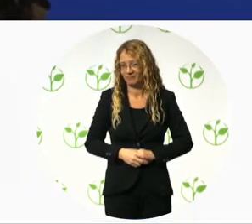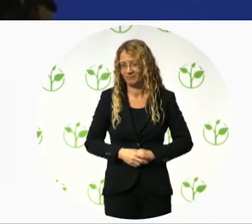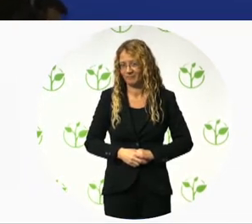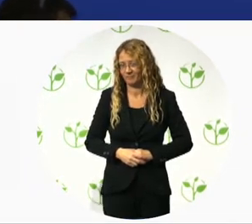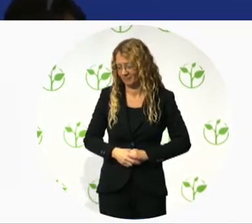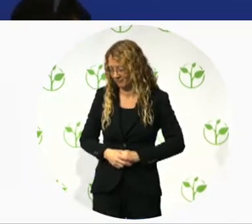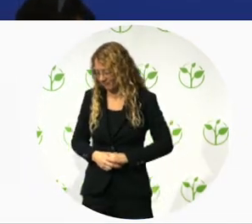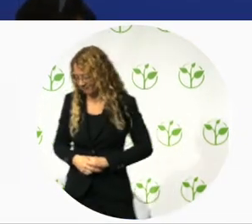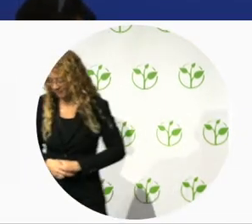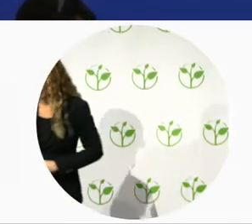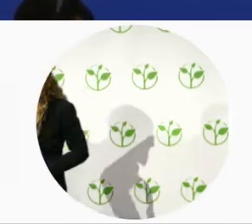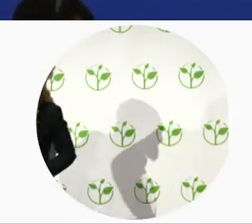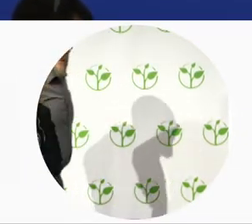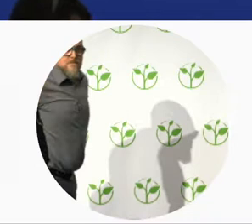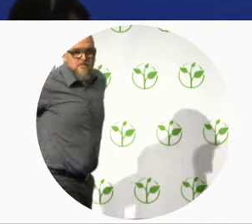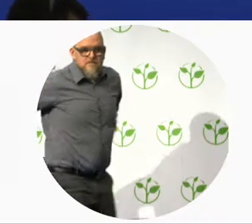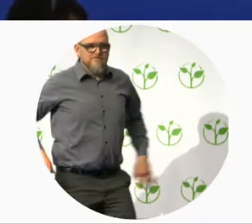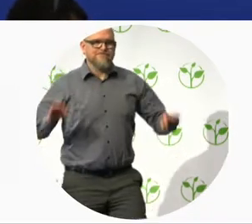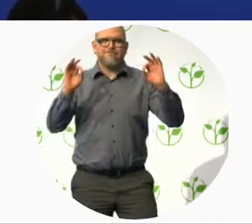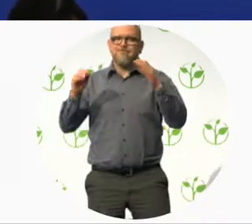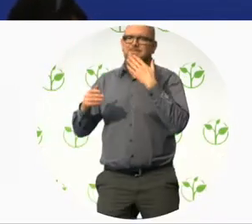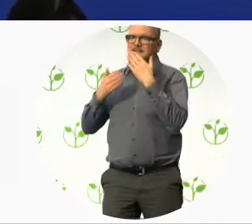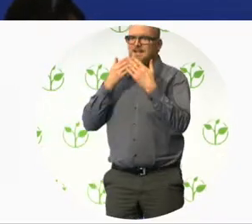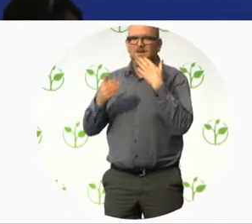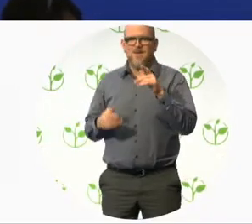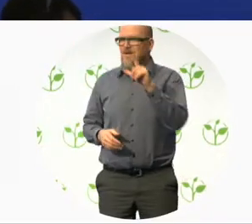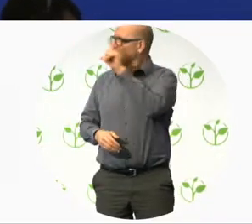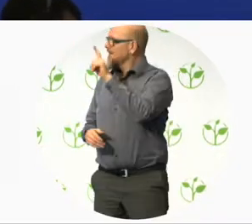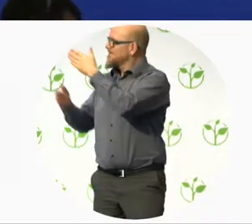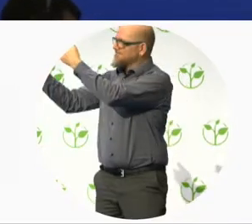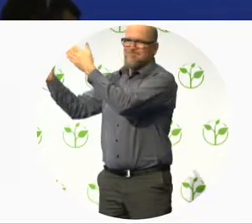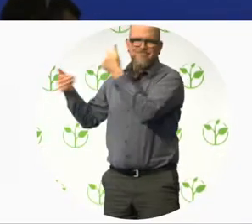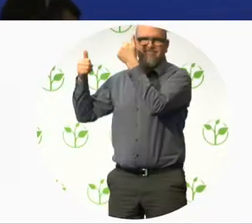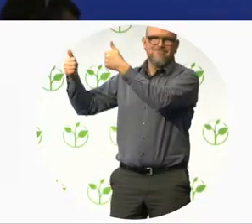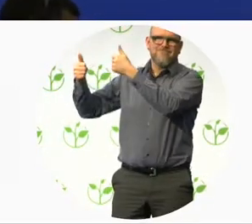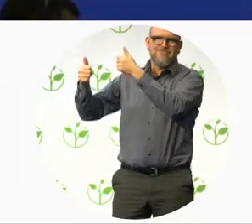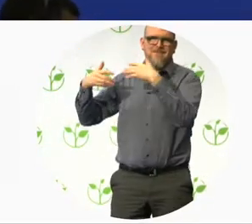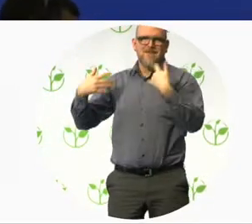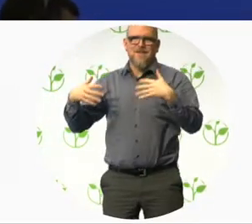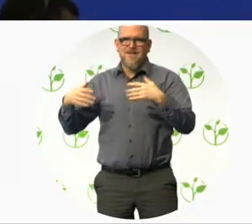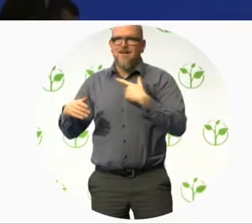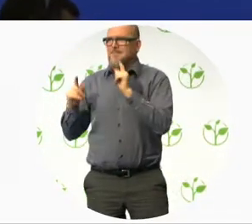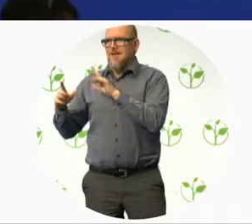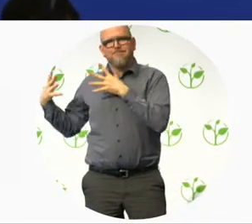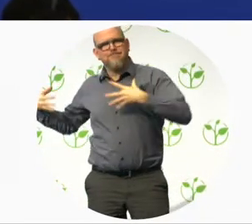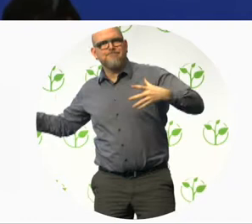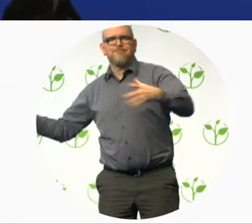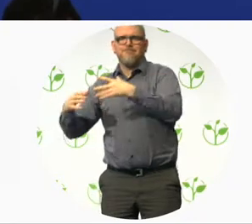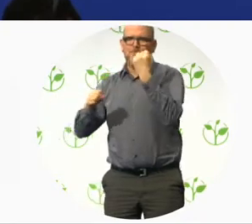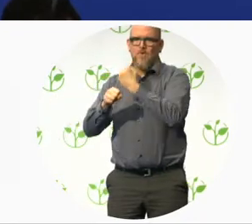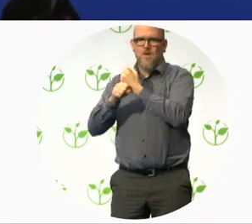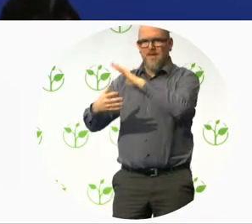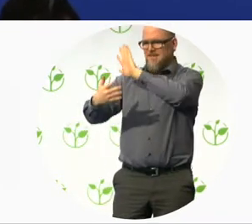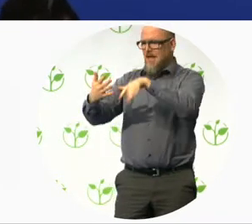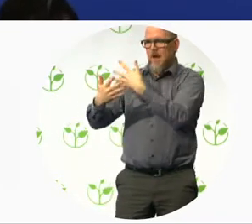the whole event, in fact. Last but not least, it is my pleasure to introduce a gentleman who works for the Zain